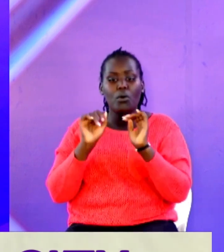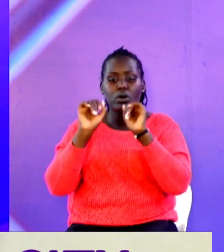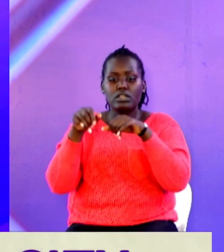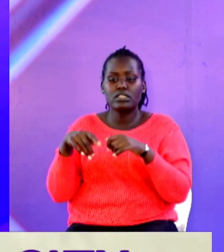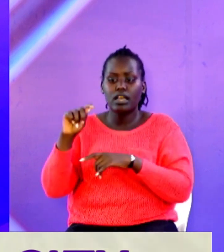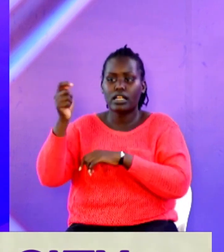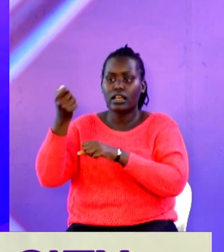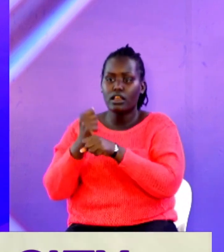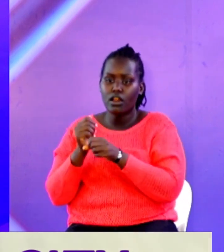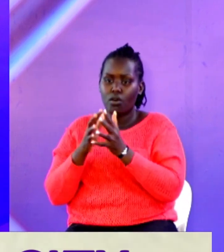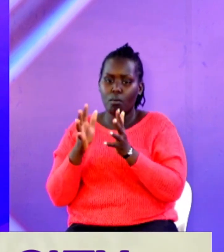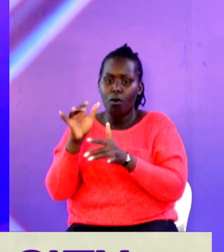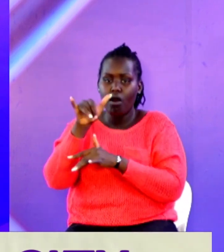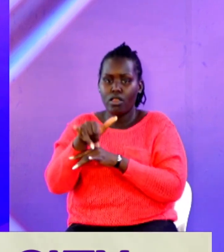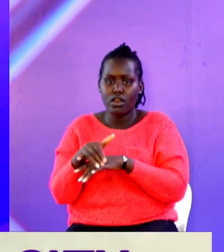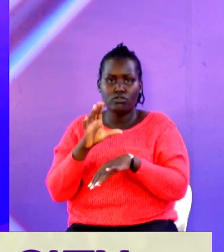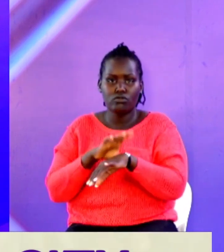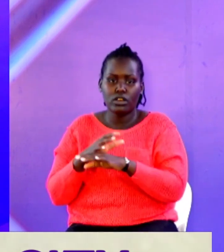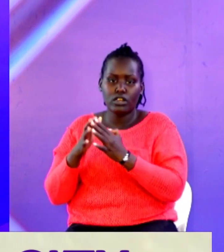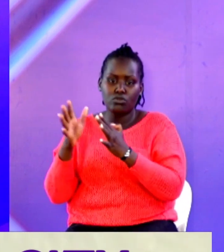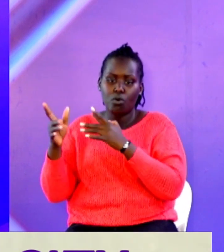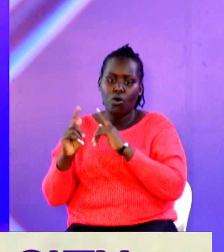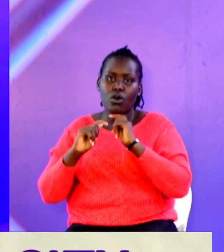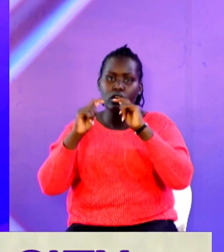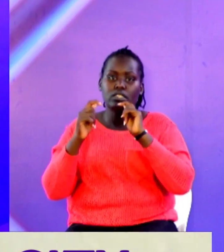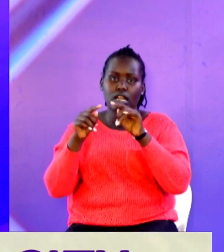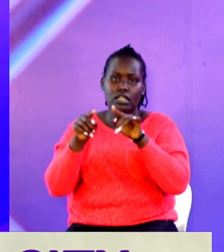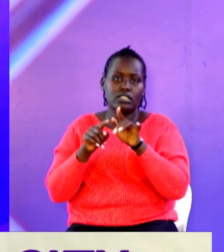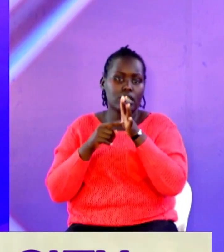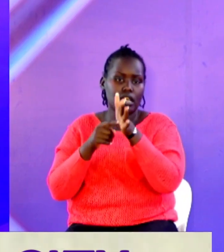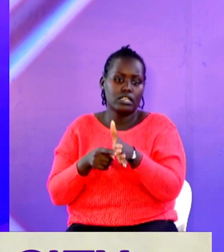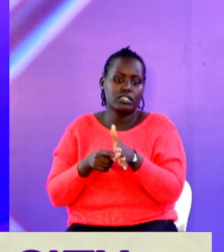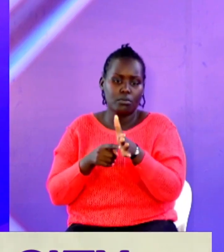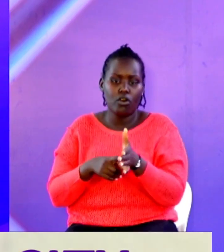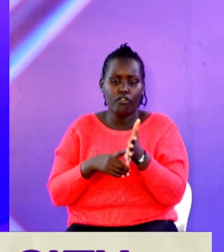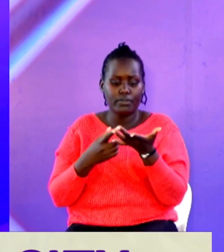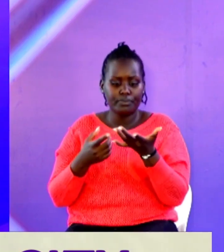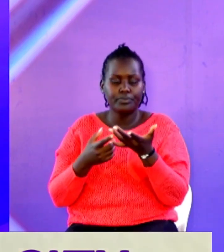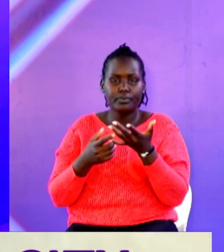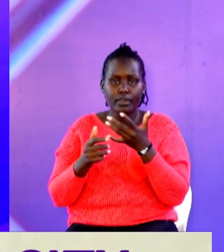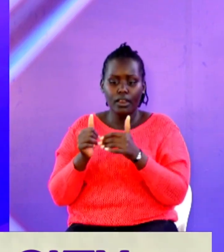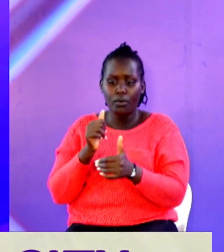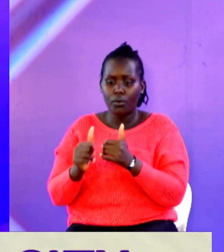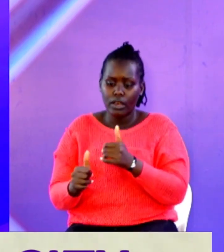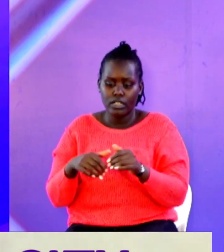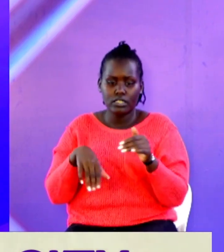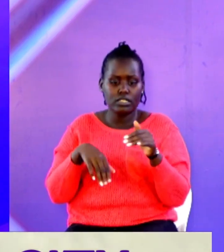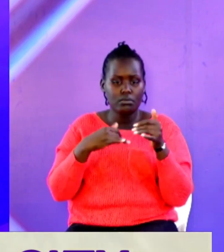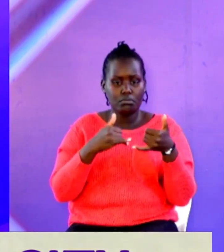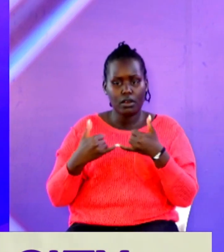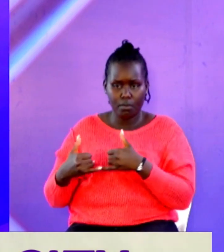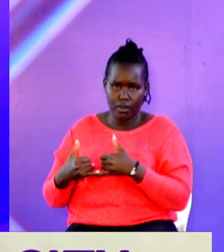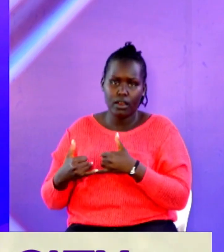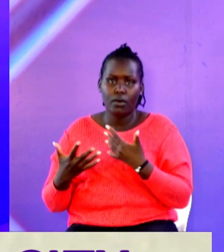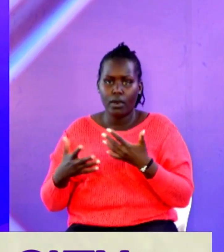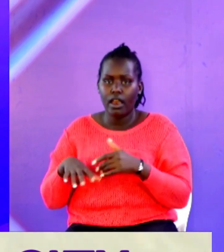do more so that we get more talents, like the talent that is now playing for Celta Vigo B, that is